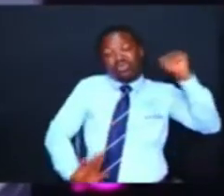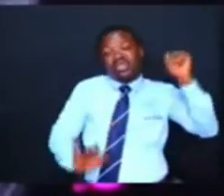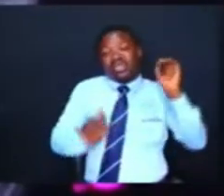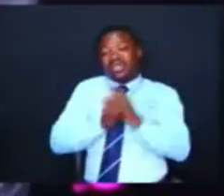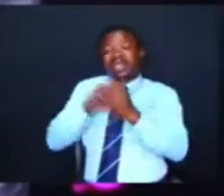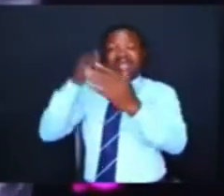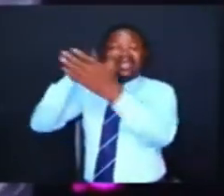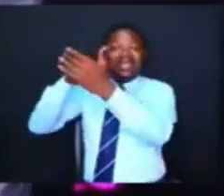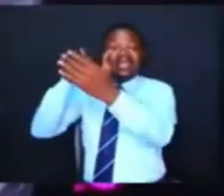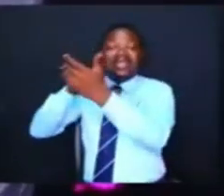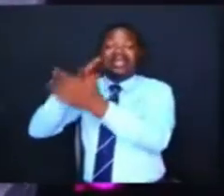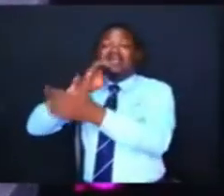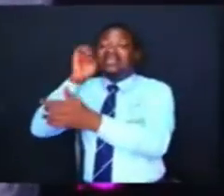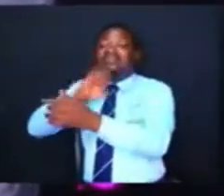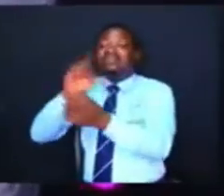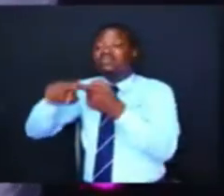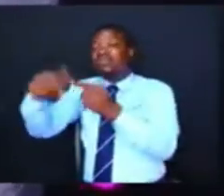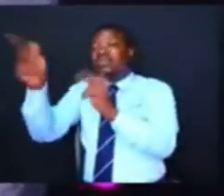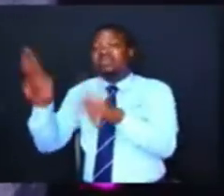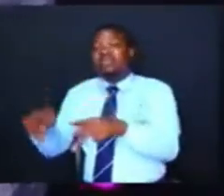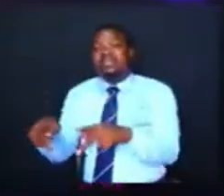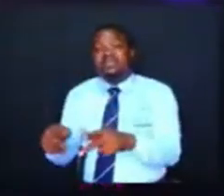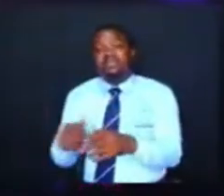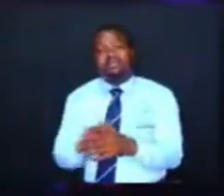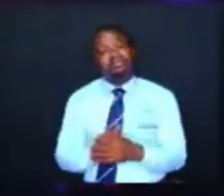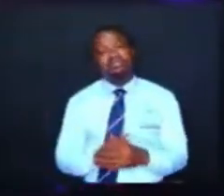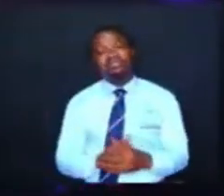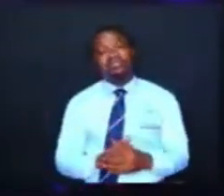Dr. Jafon said we should call